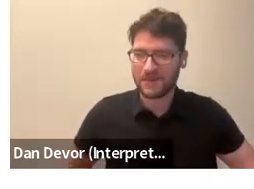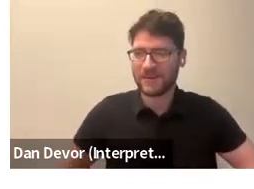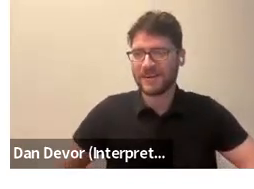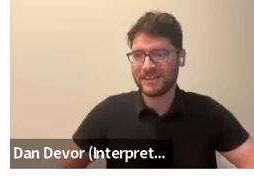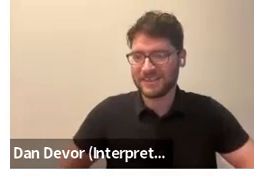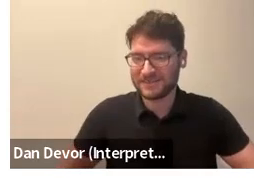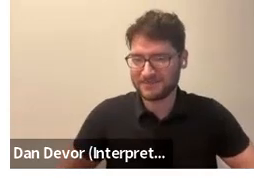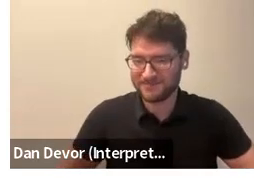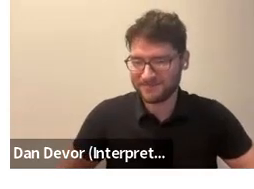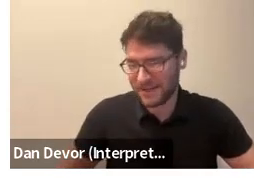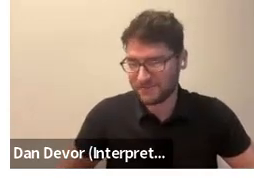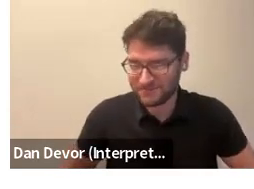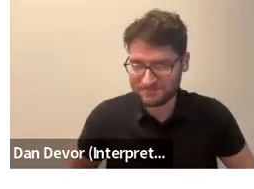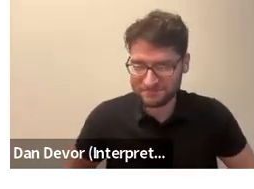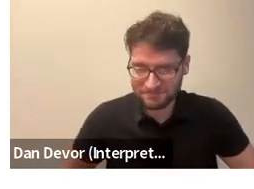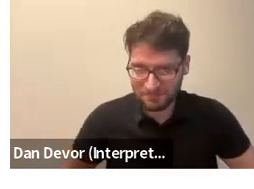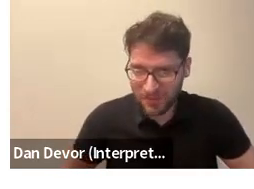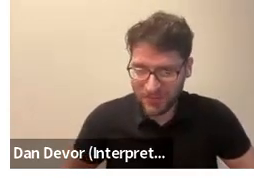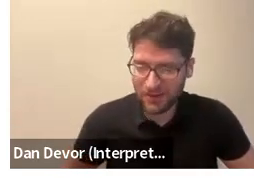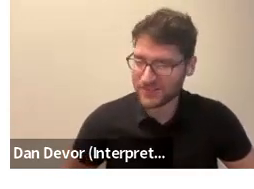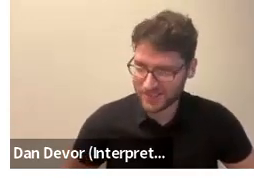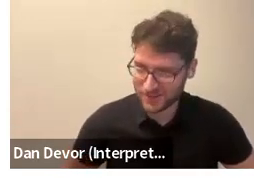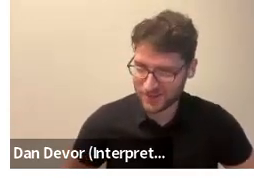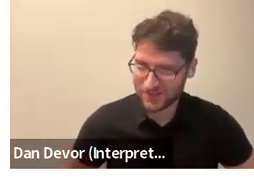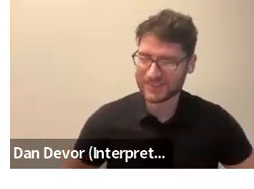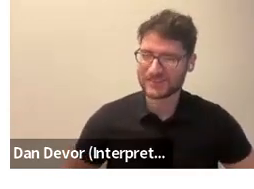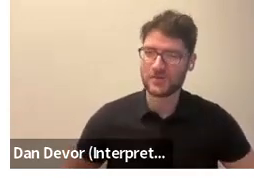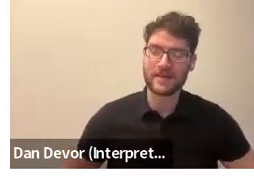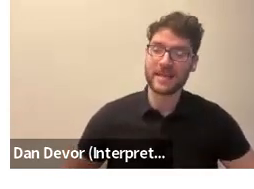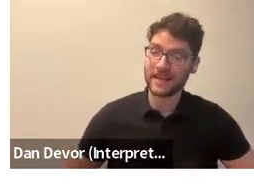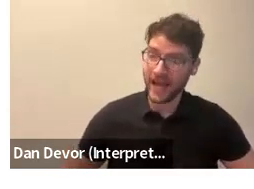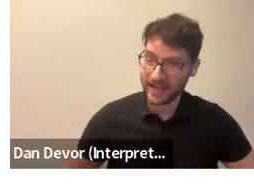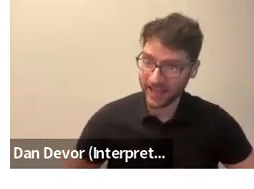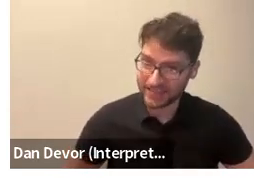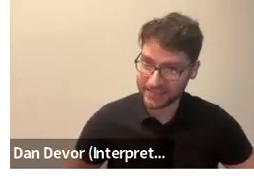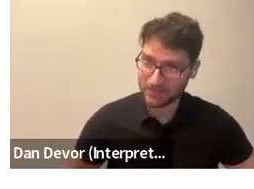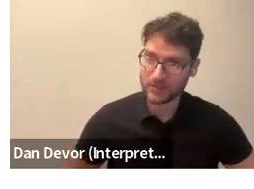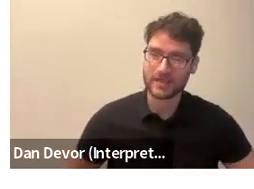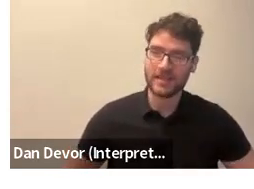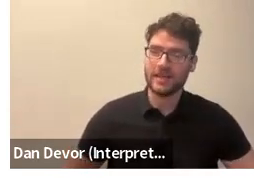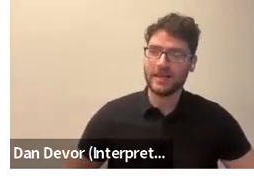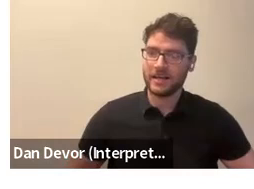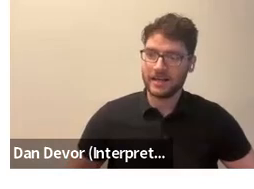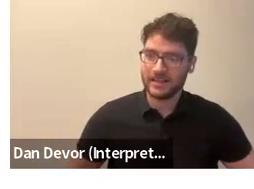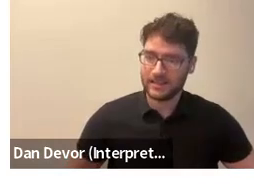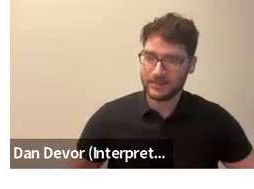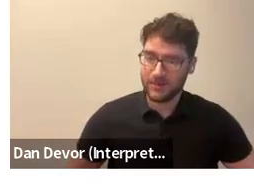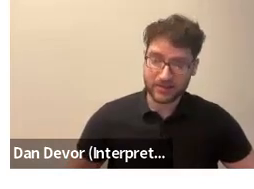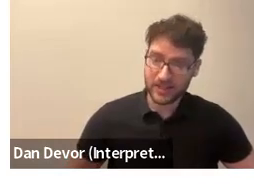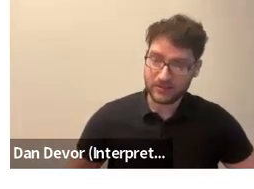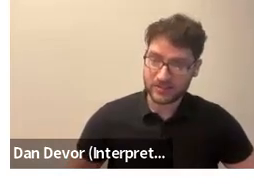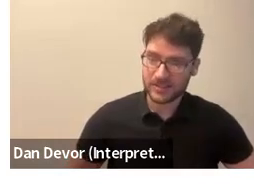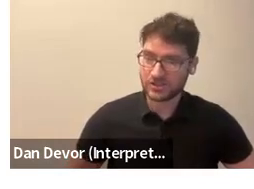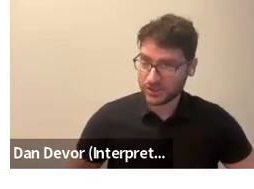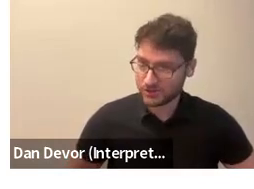you, that would be seen as rude. So maintaining eye gaze is important.